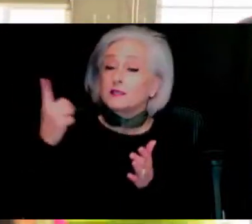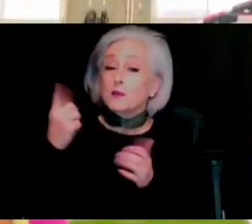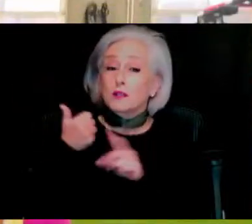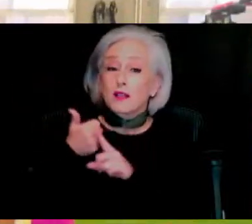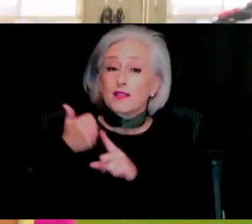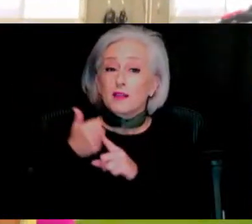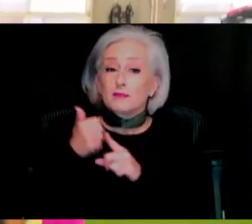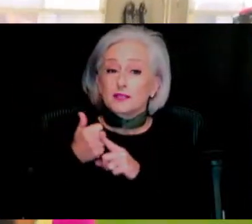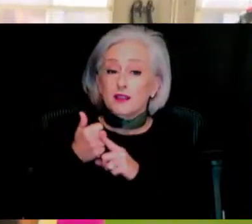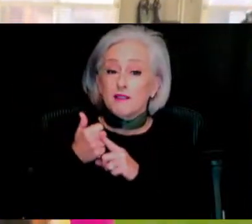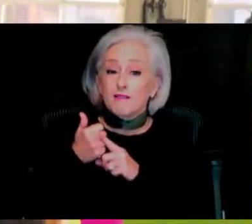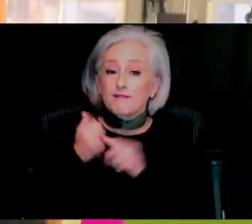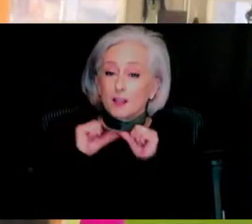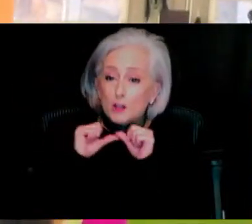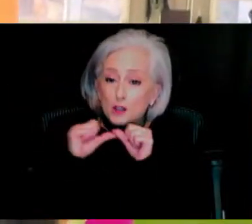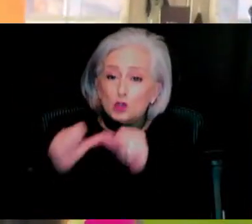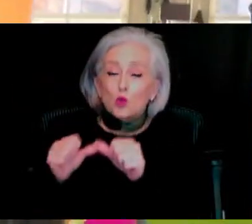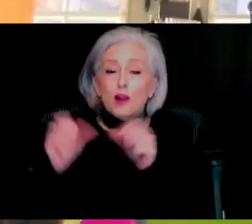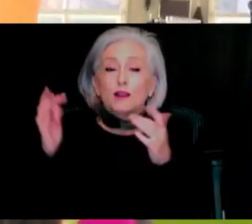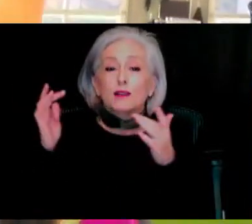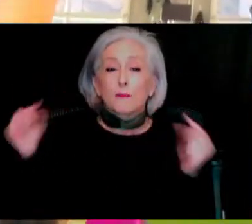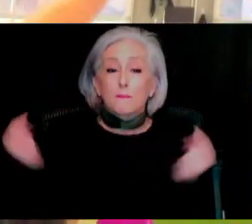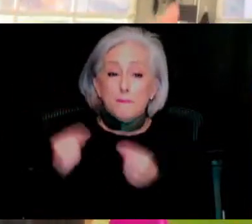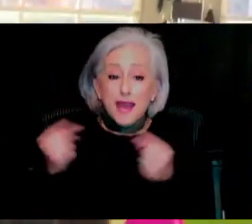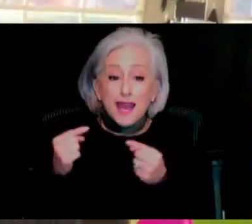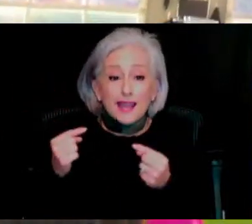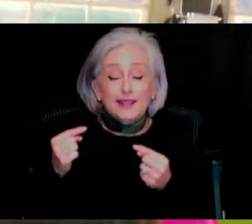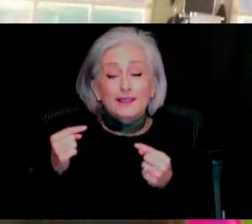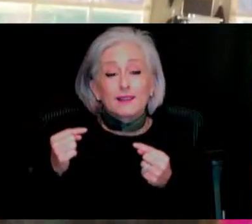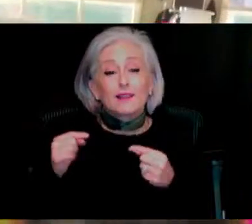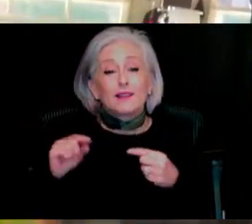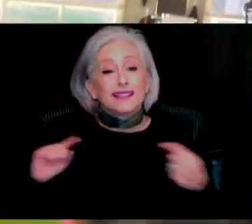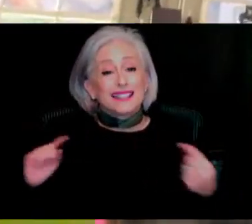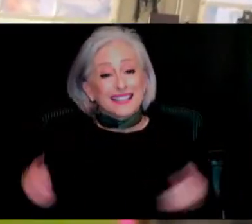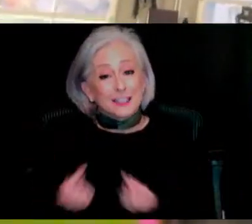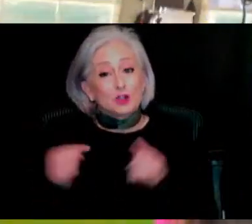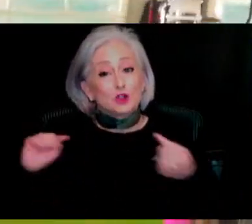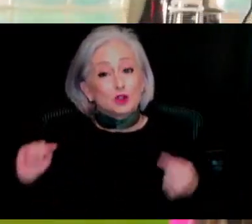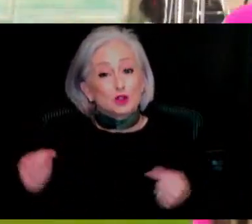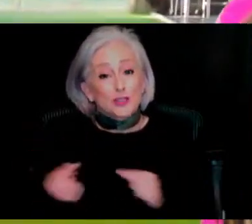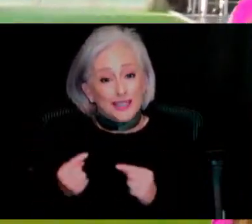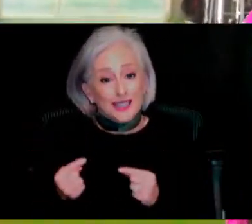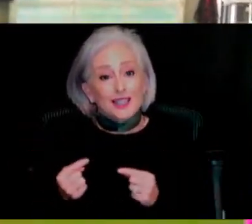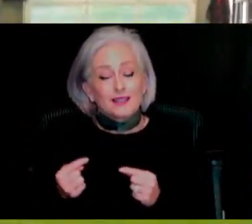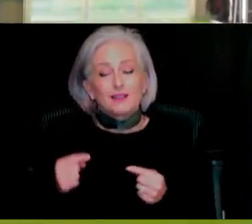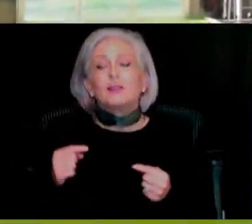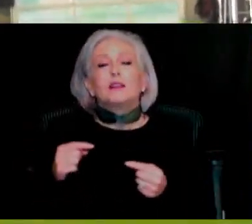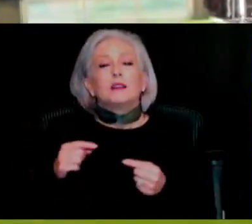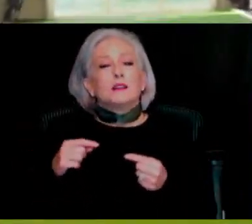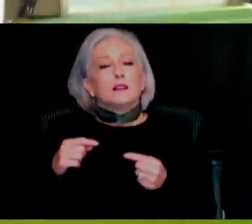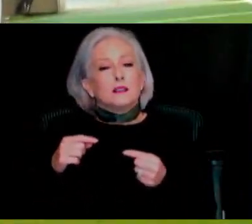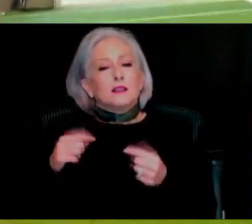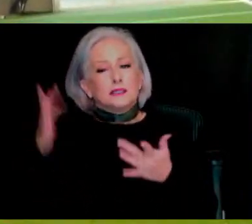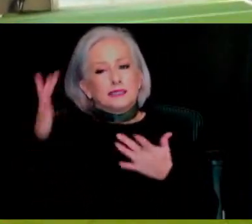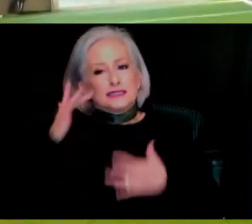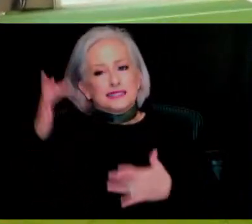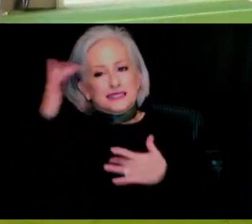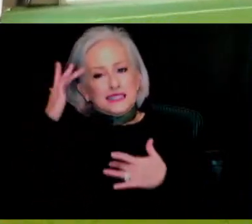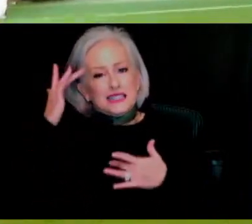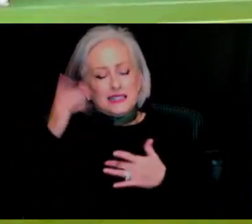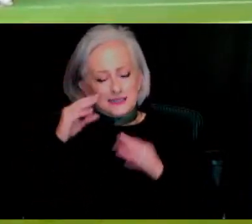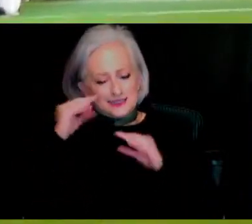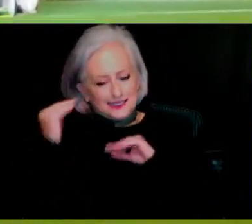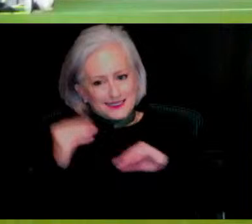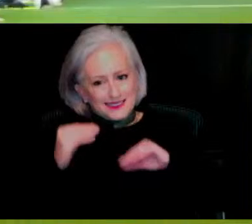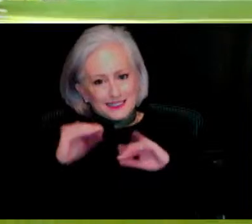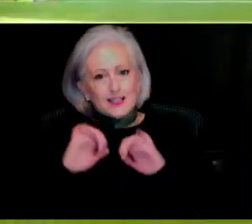injury, also disease. So basically taking an unwell body and teaching safe exercise. Yeah. This isn't